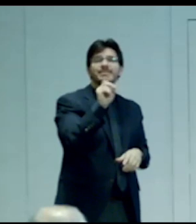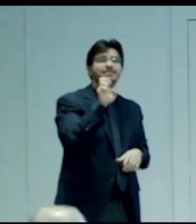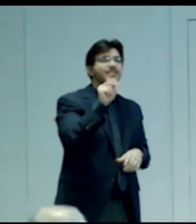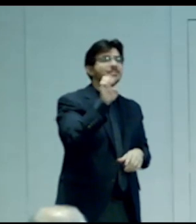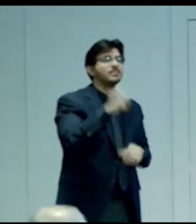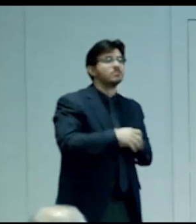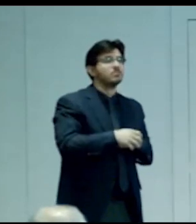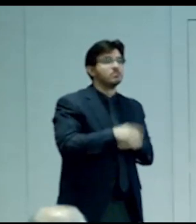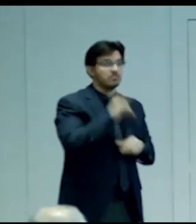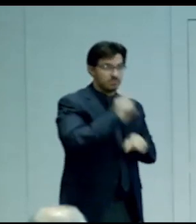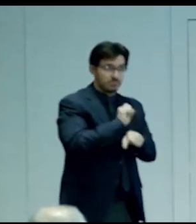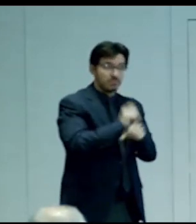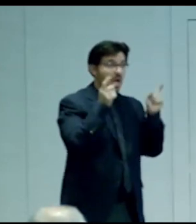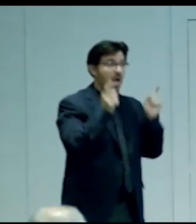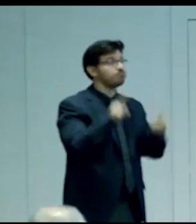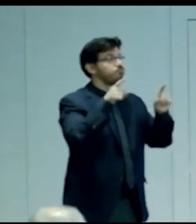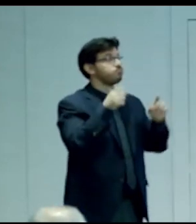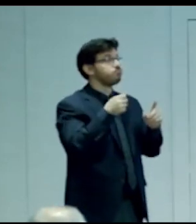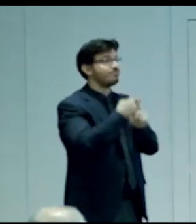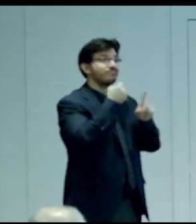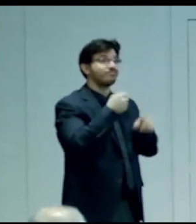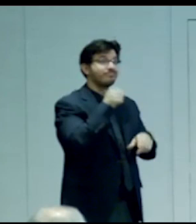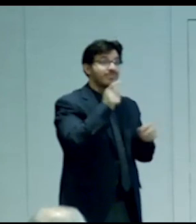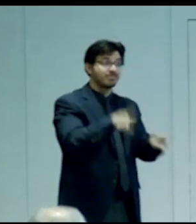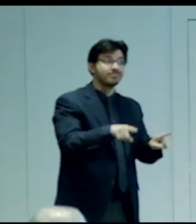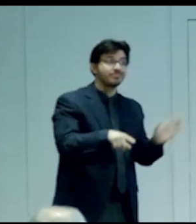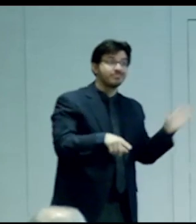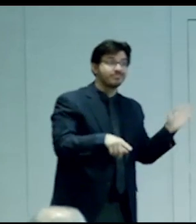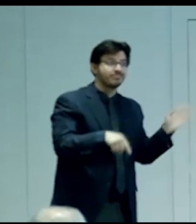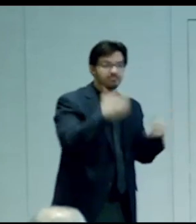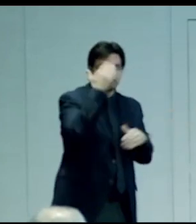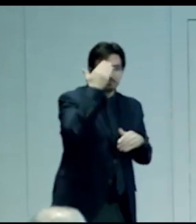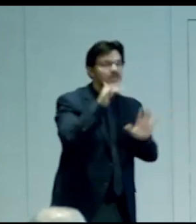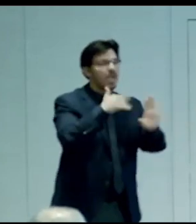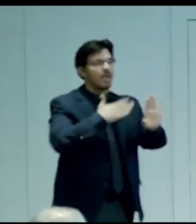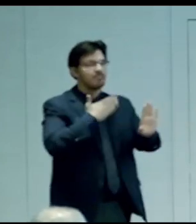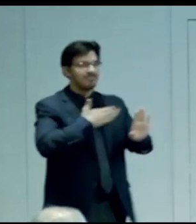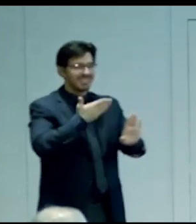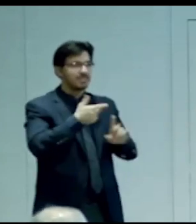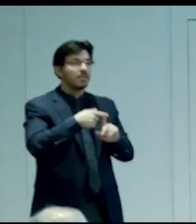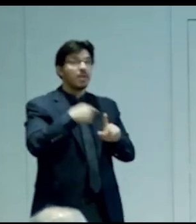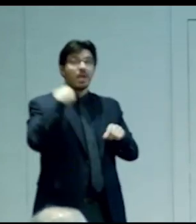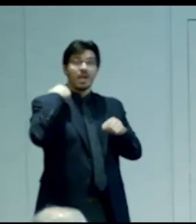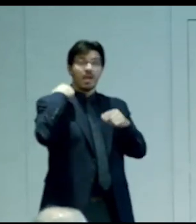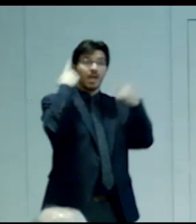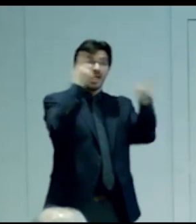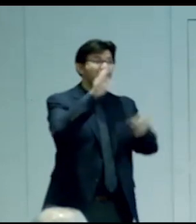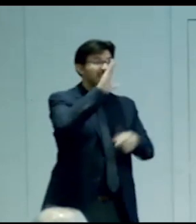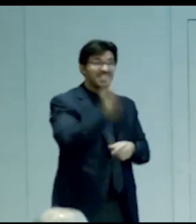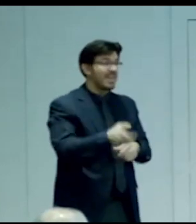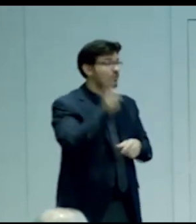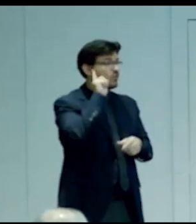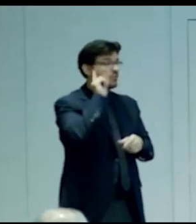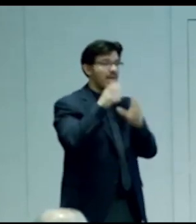the time I was doing this research, and I have to admit this, I had never really heard of